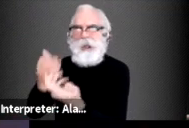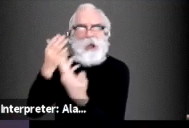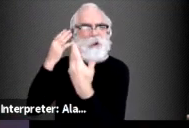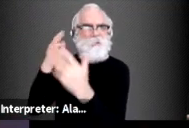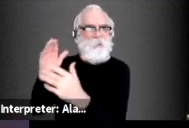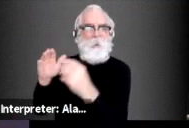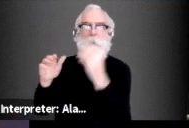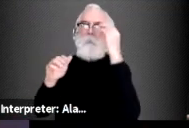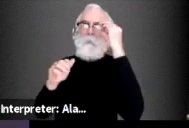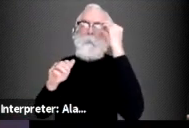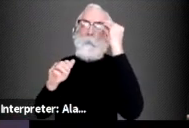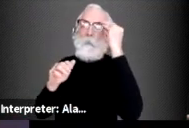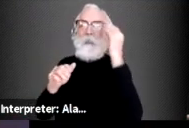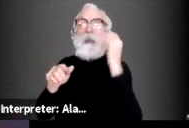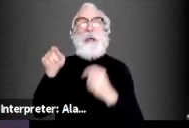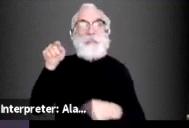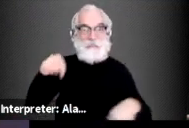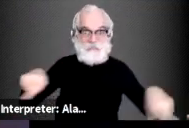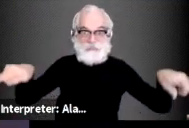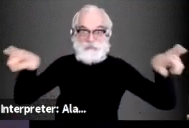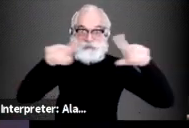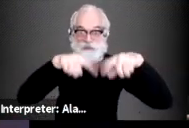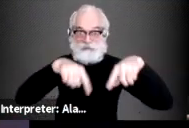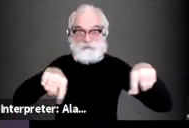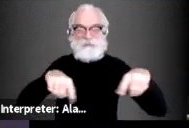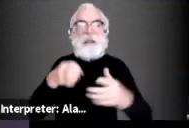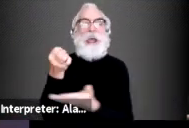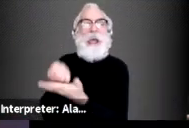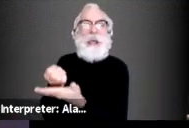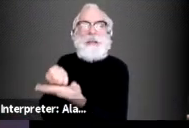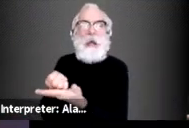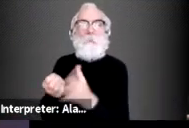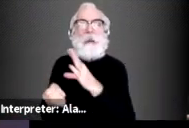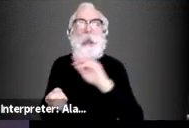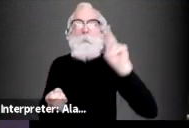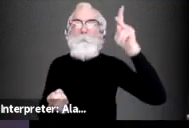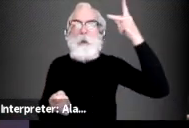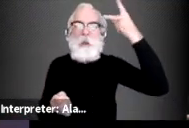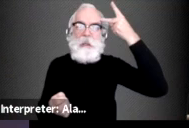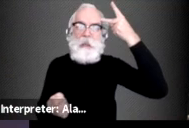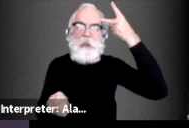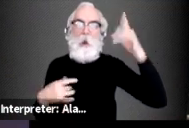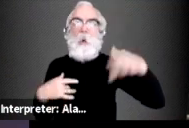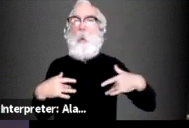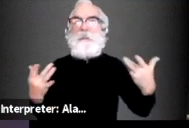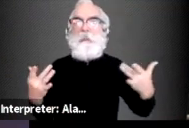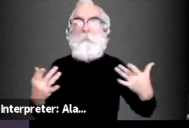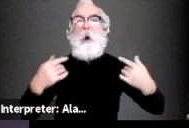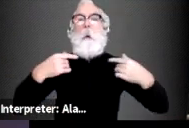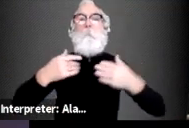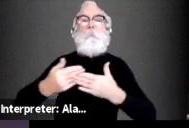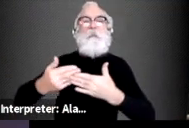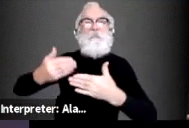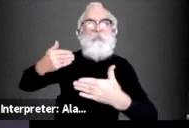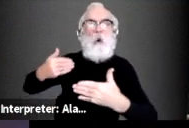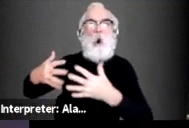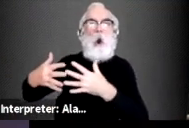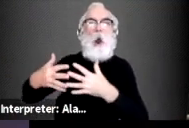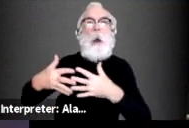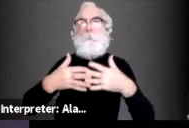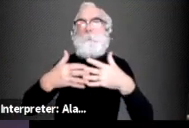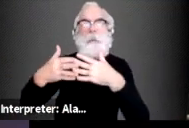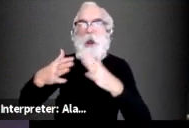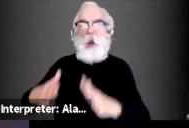This is the economic and political situation on the eve of the American Revolution, and things don't get better for